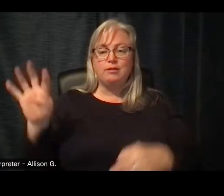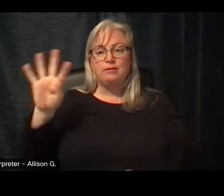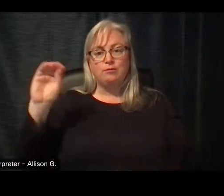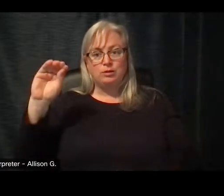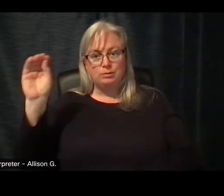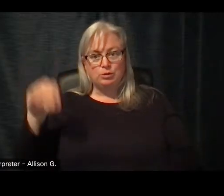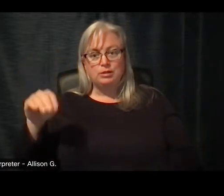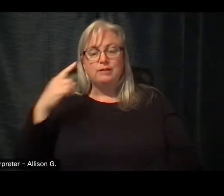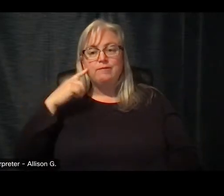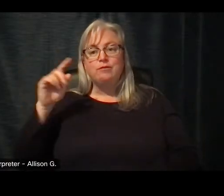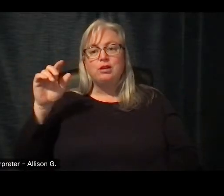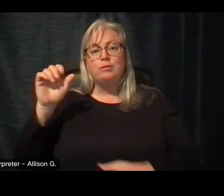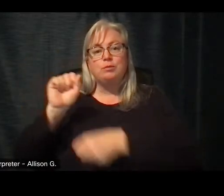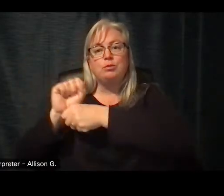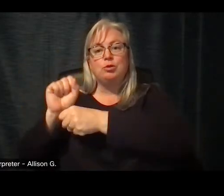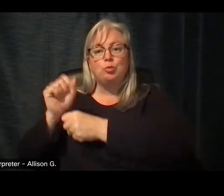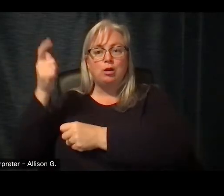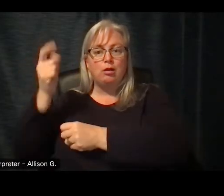Fee Fund.